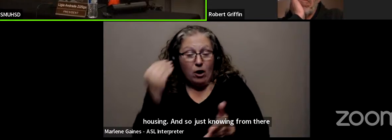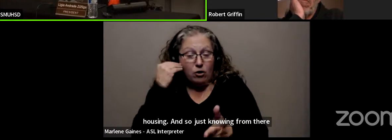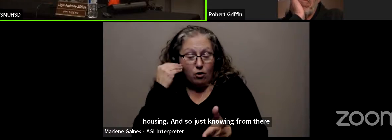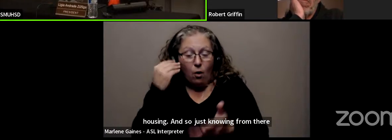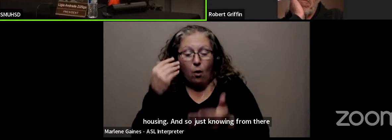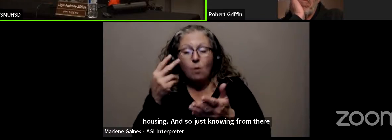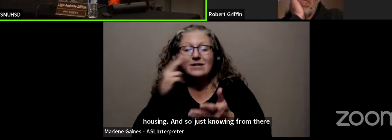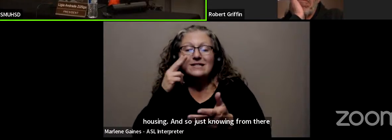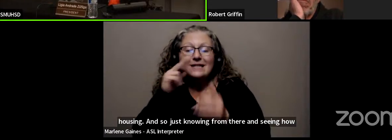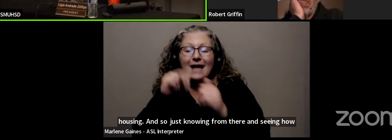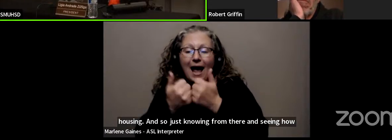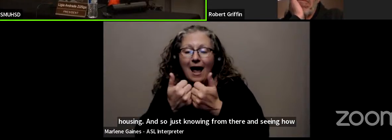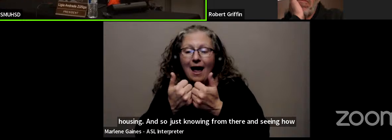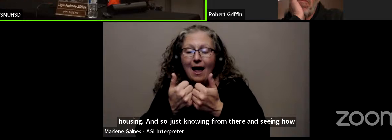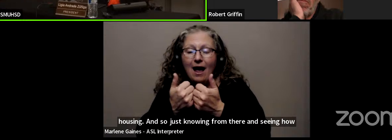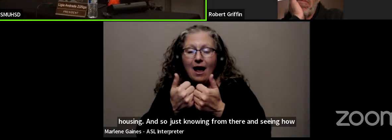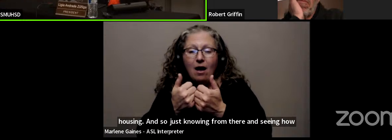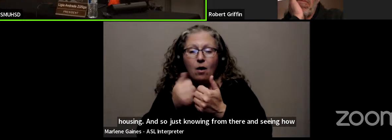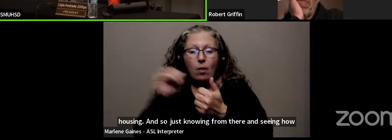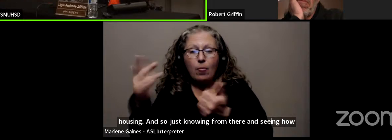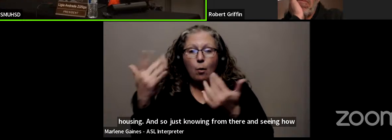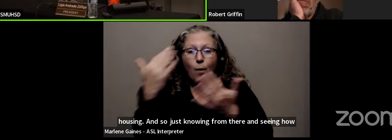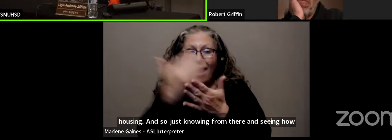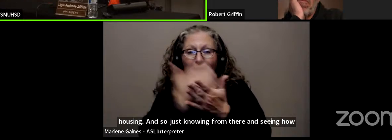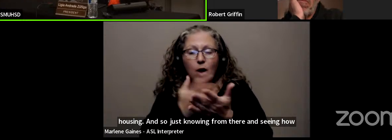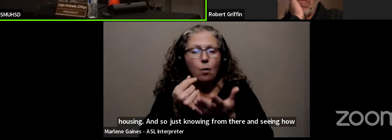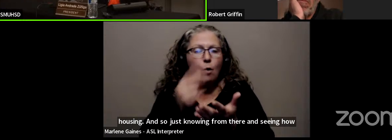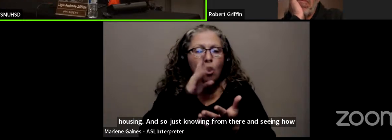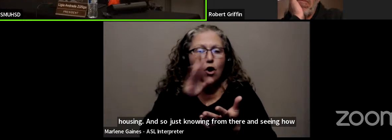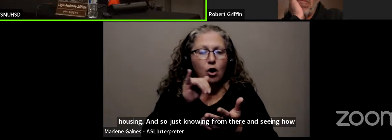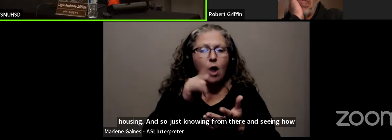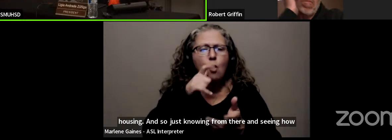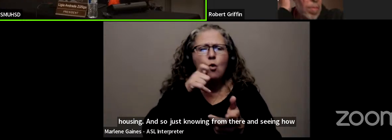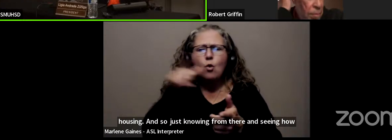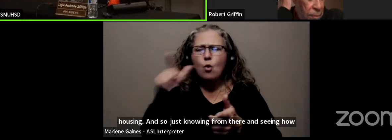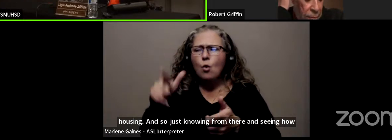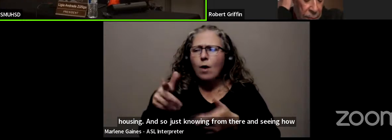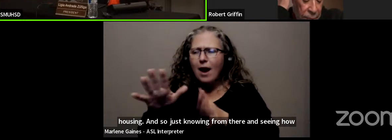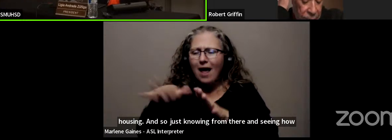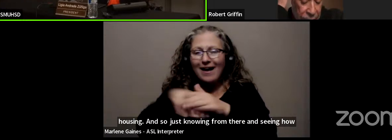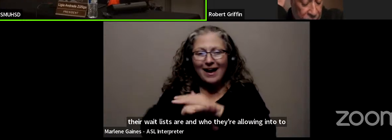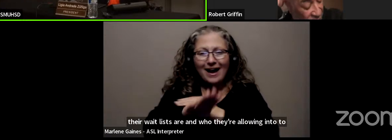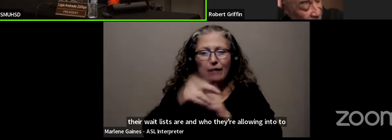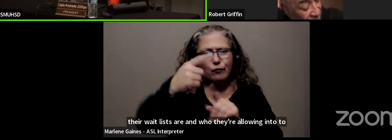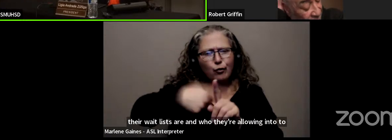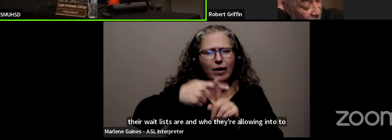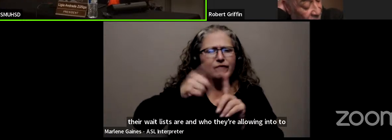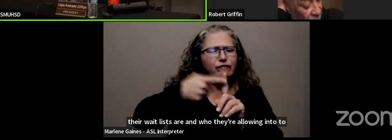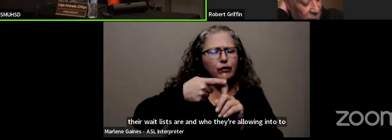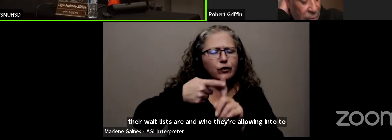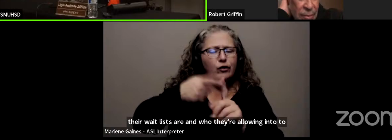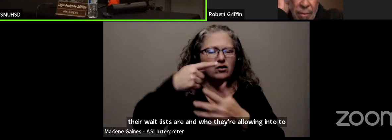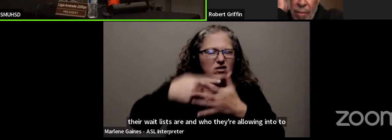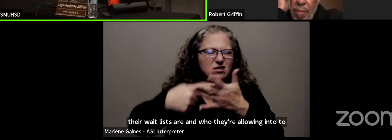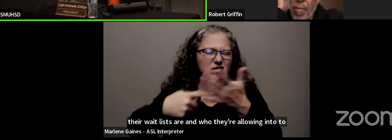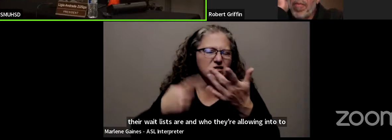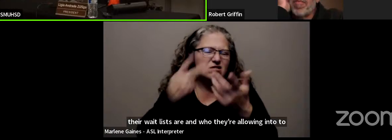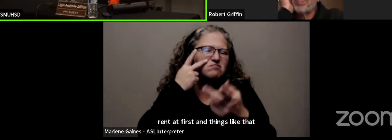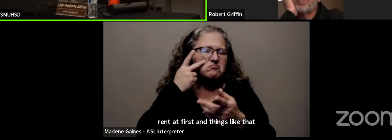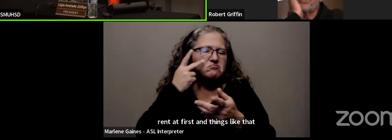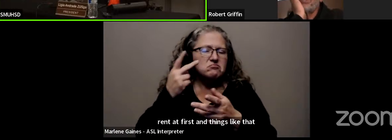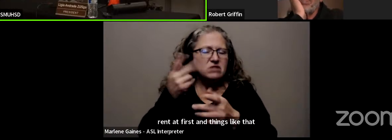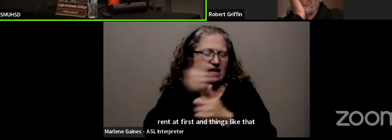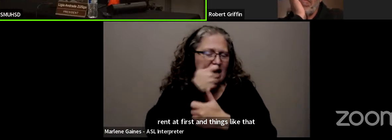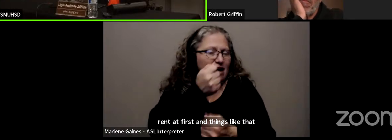their wait lists are and who they're allowing into to rent at first and things like that. It's interesting